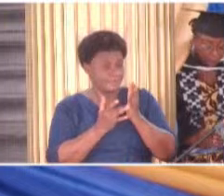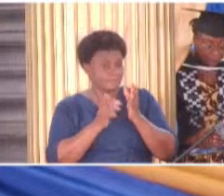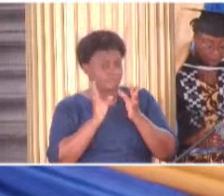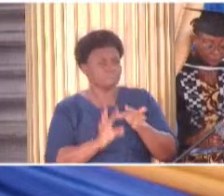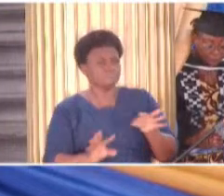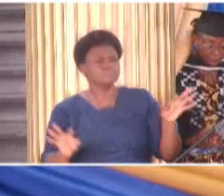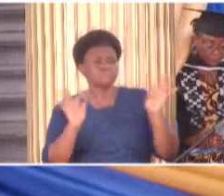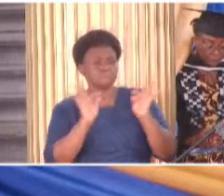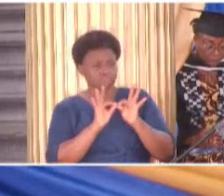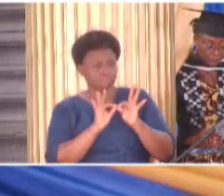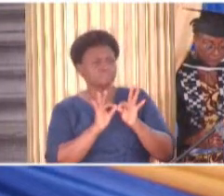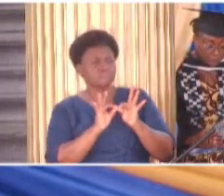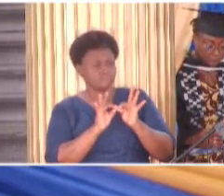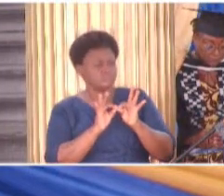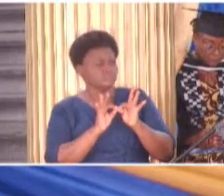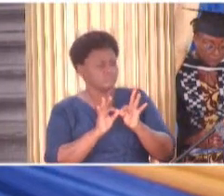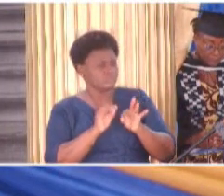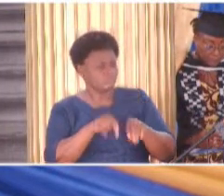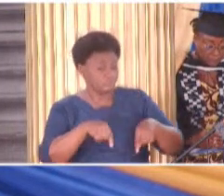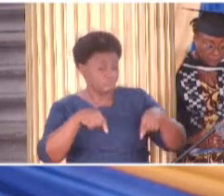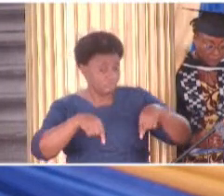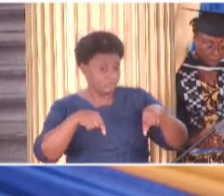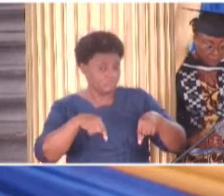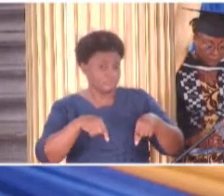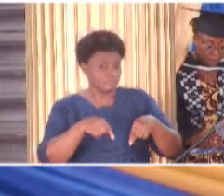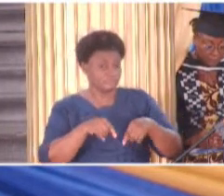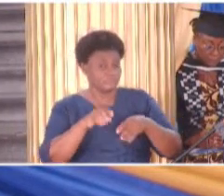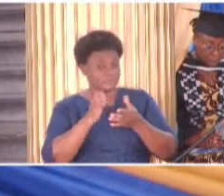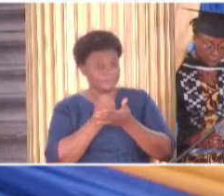vital pillars of today's economy.